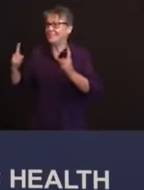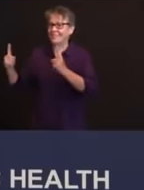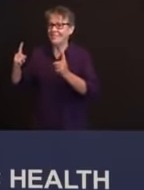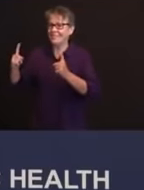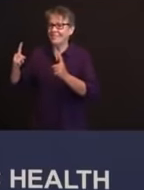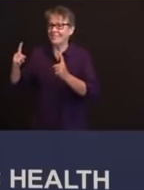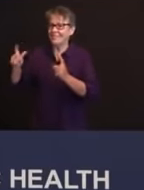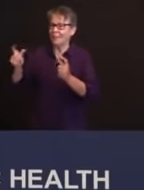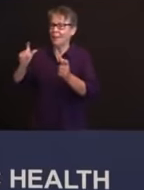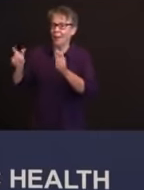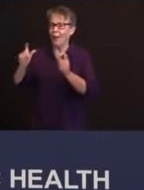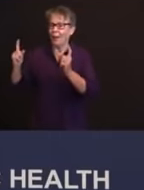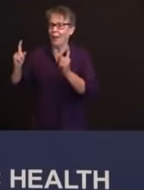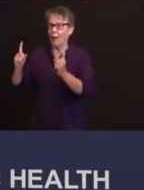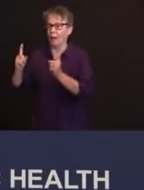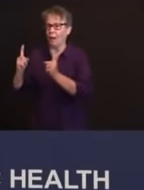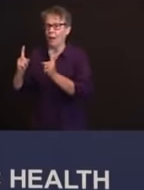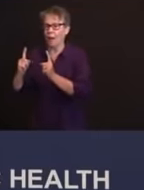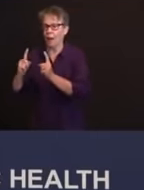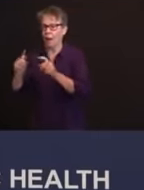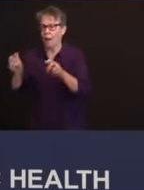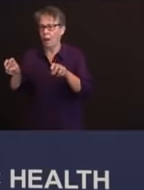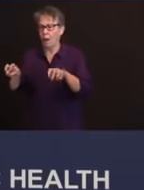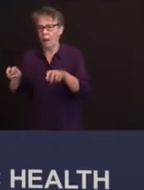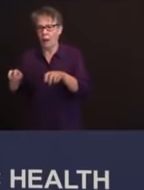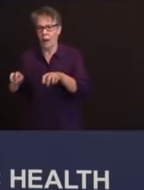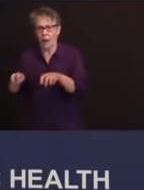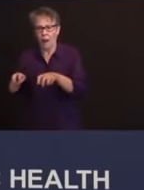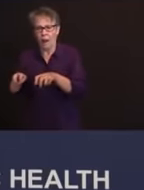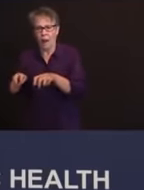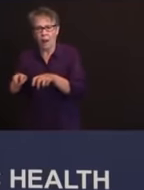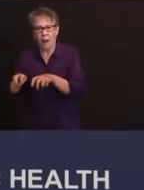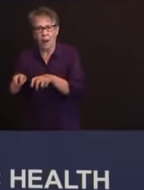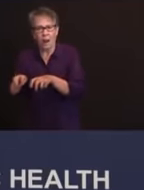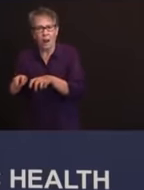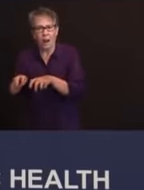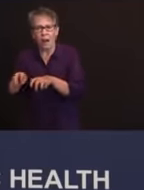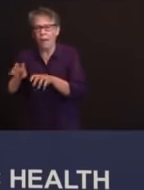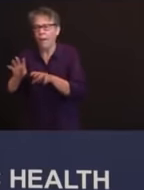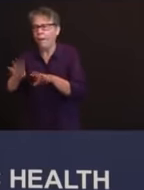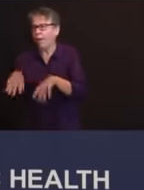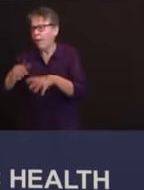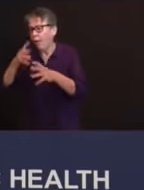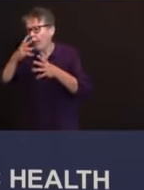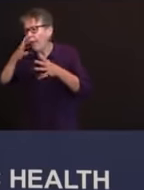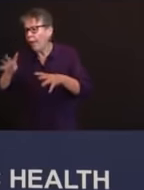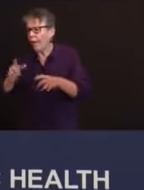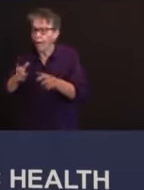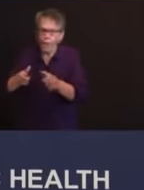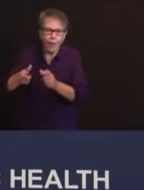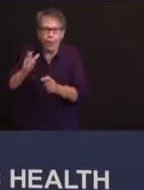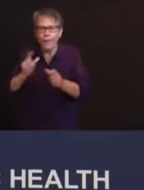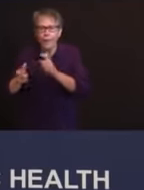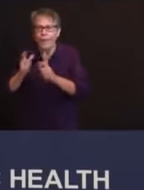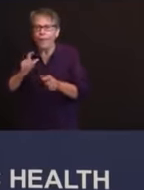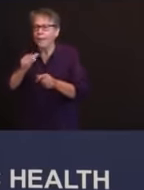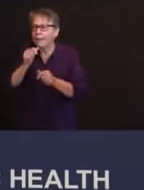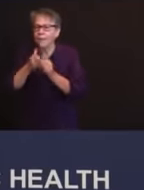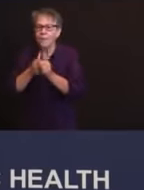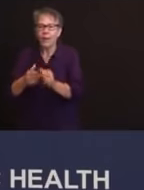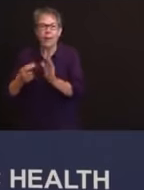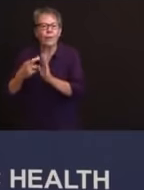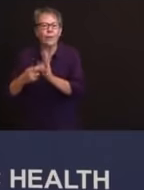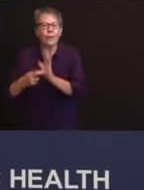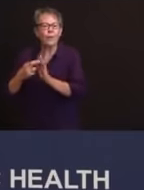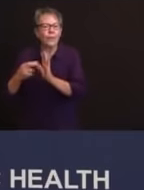seated, there just isn't the same level of compliance and care. And so it's really both of those